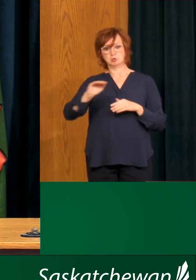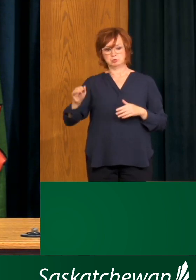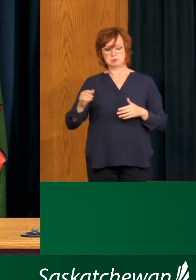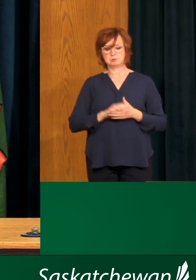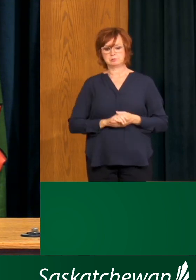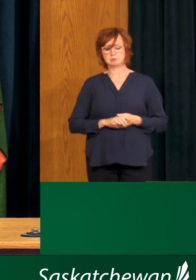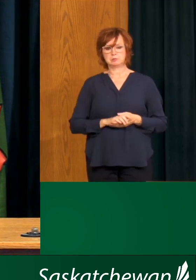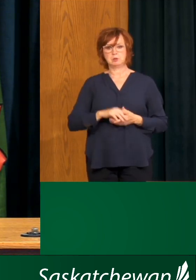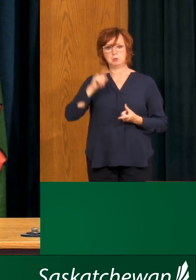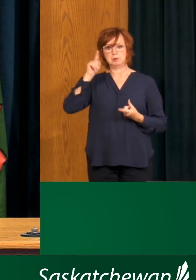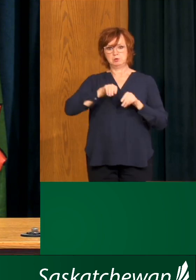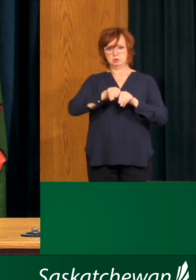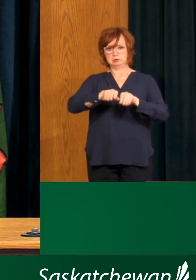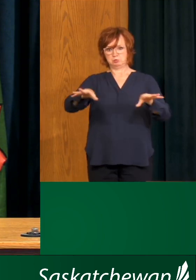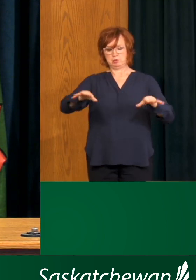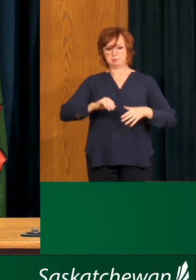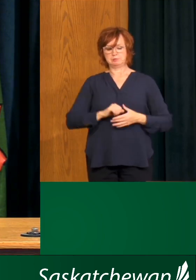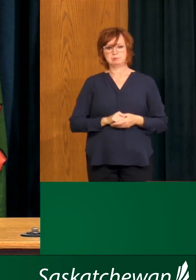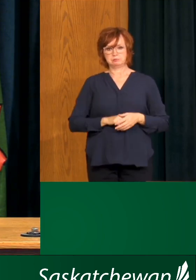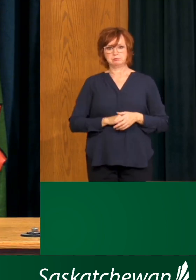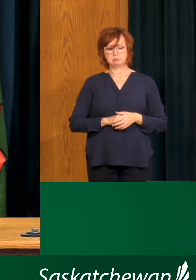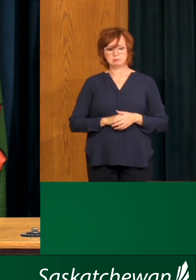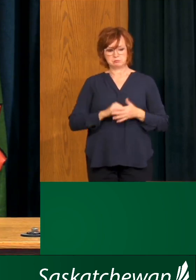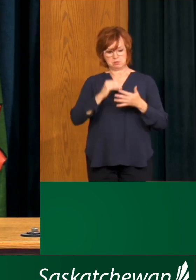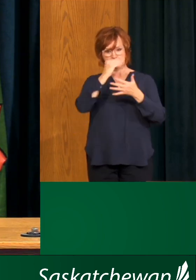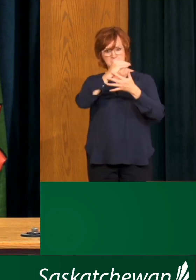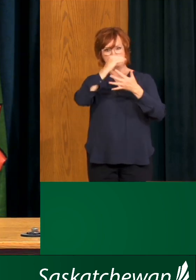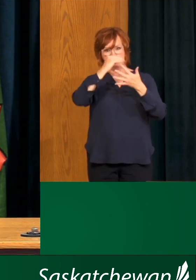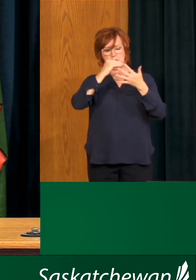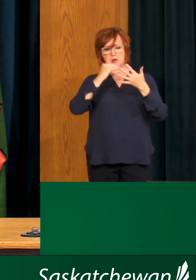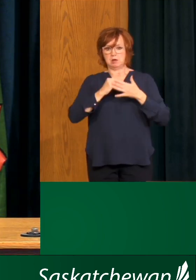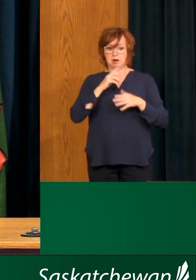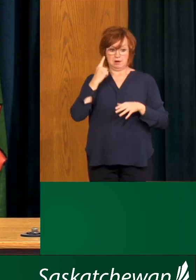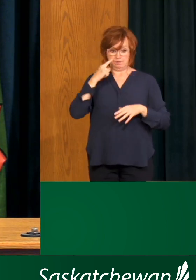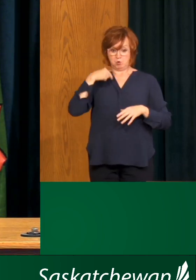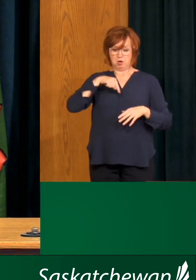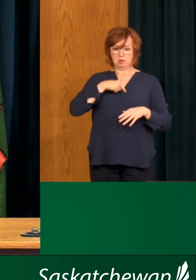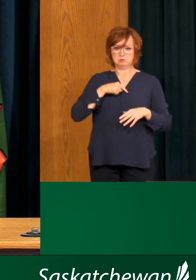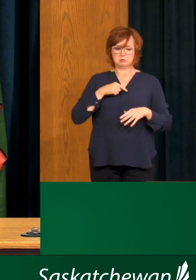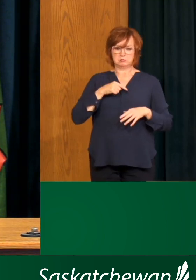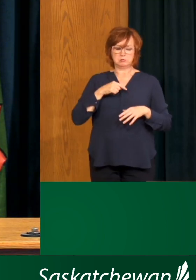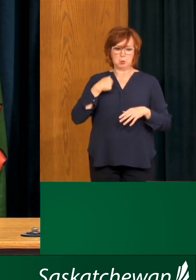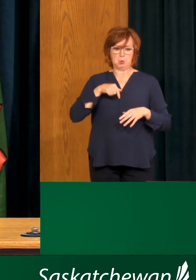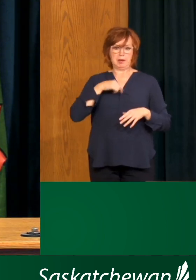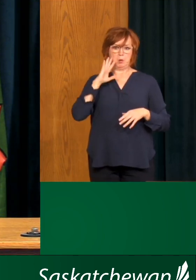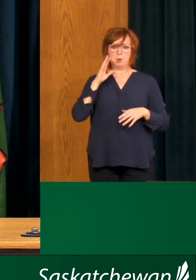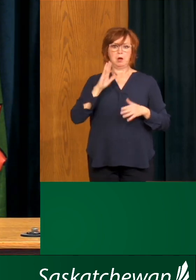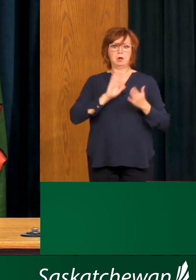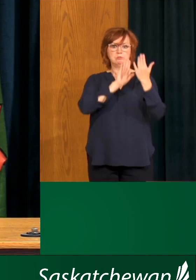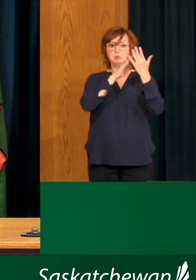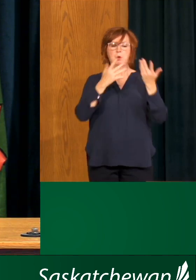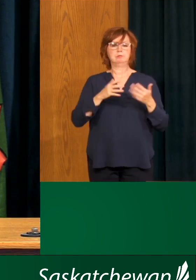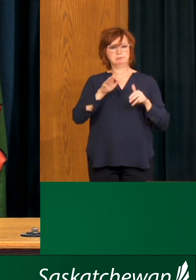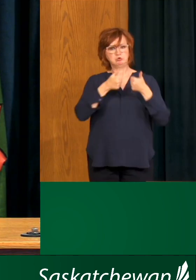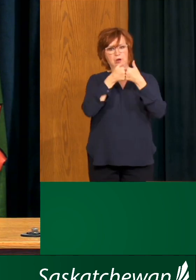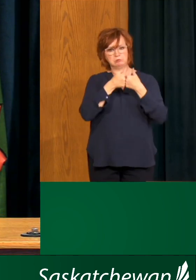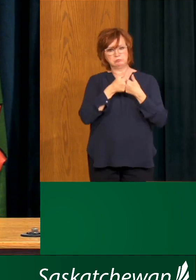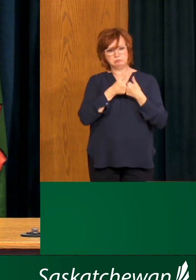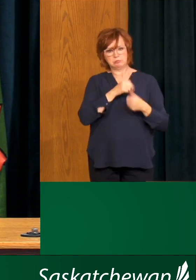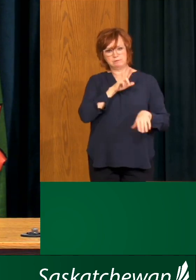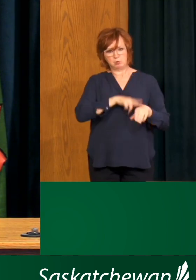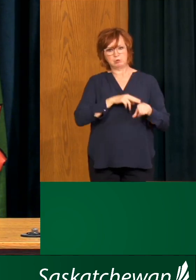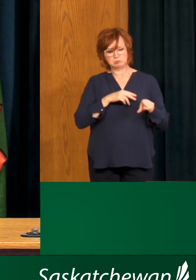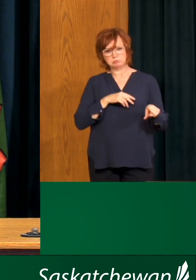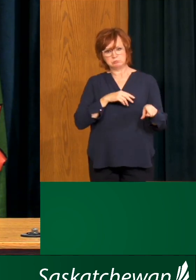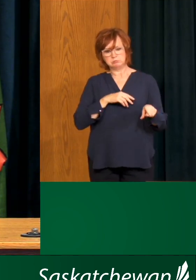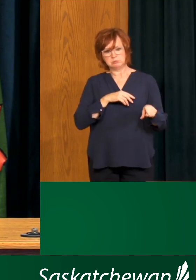of the spread of COVID-19. So no doubt there are challenges, and we will come to some conclusions on